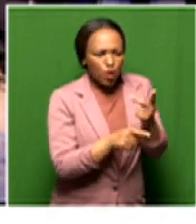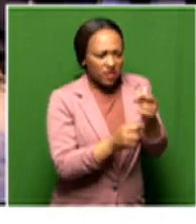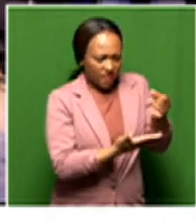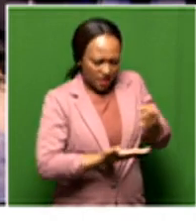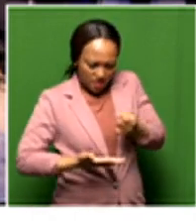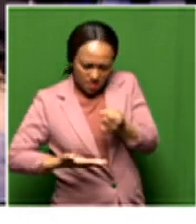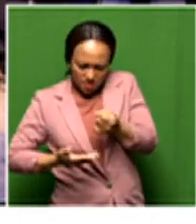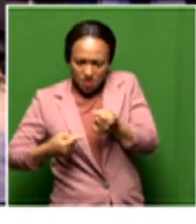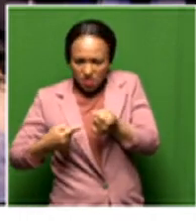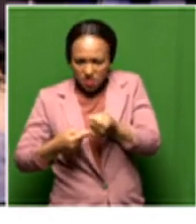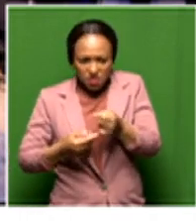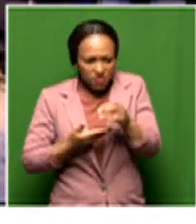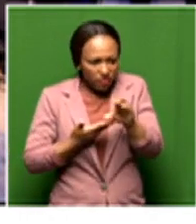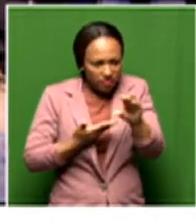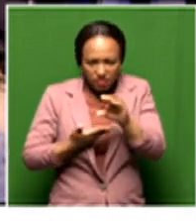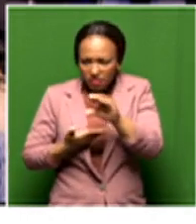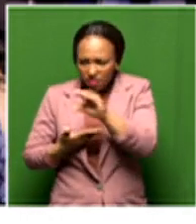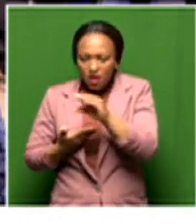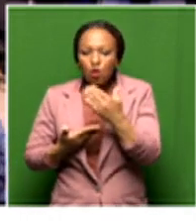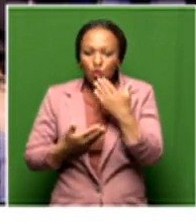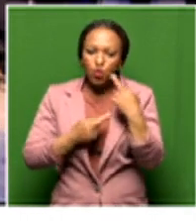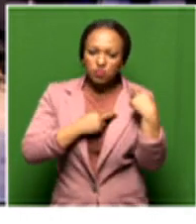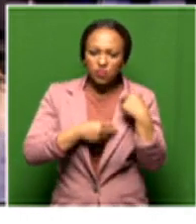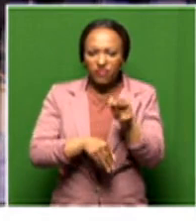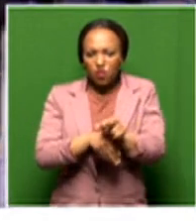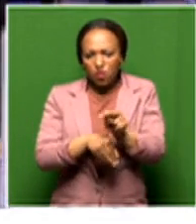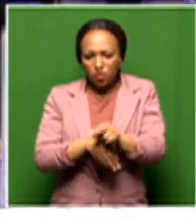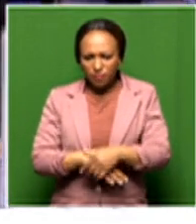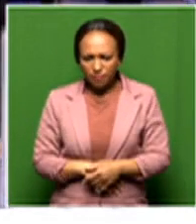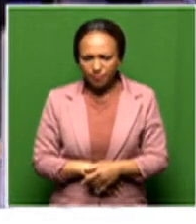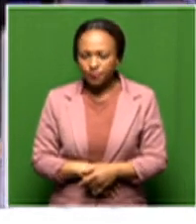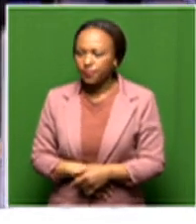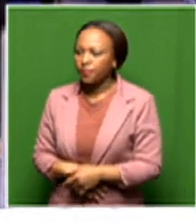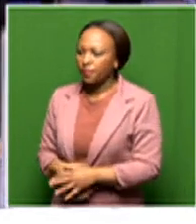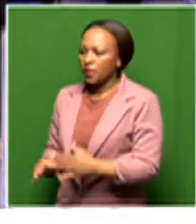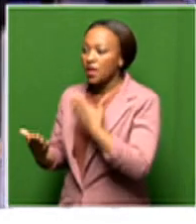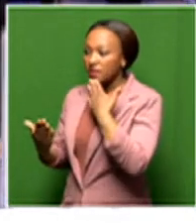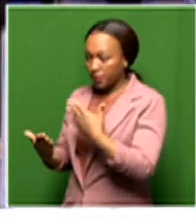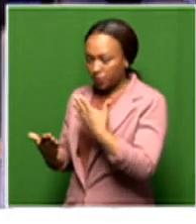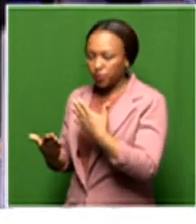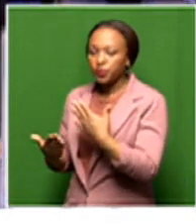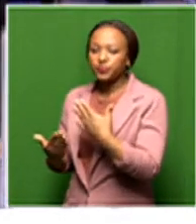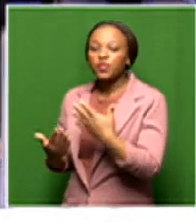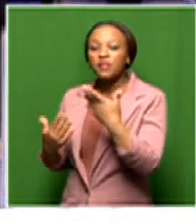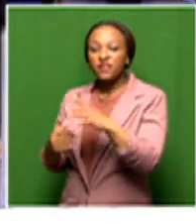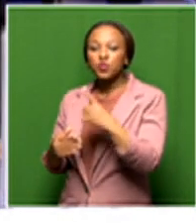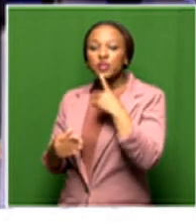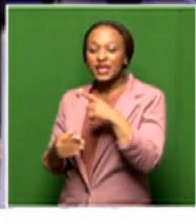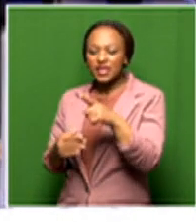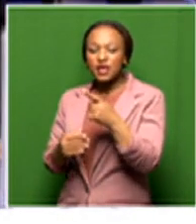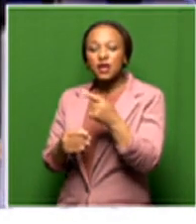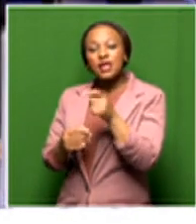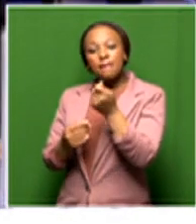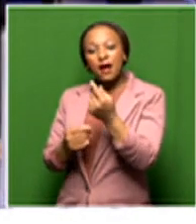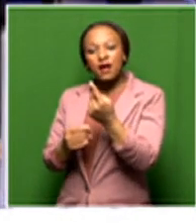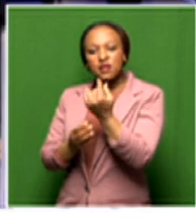actually dispersed? Thank you. So, as I mentioned, the fund is an independent fund, and it